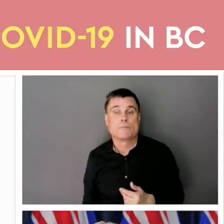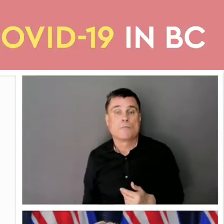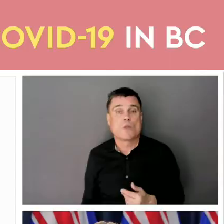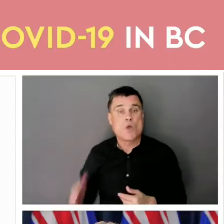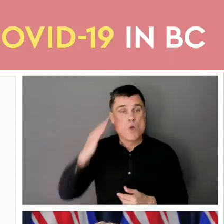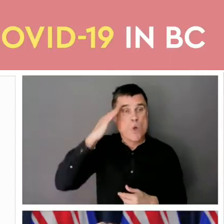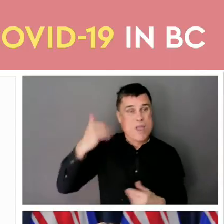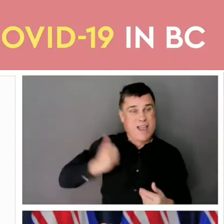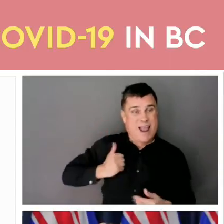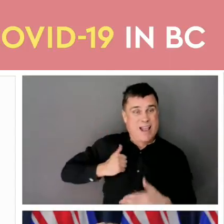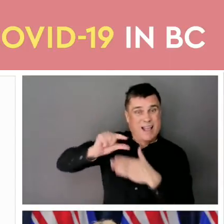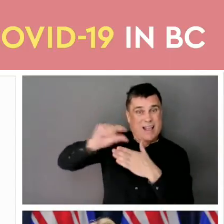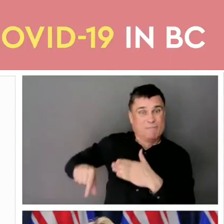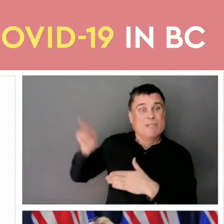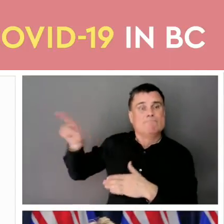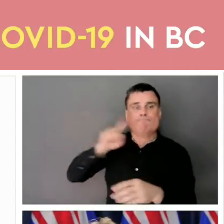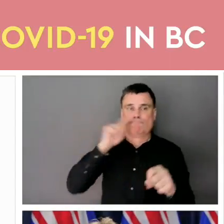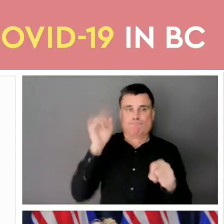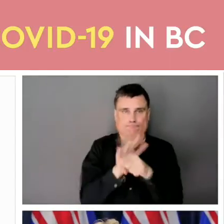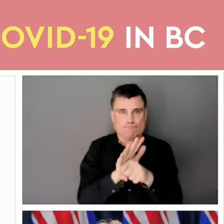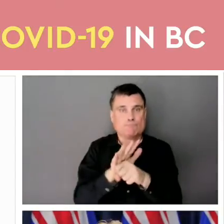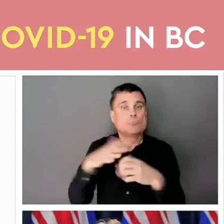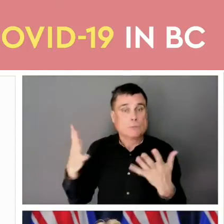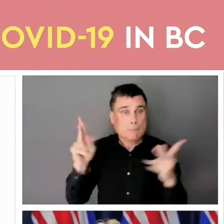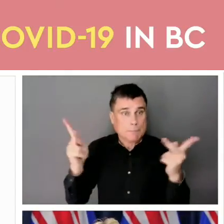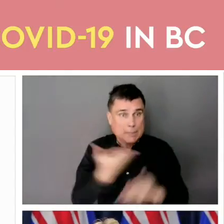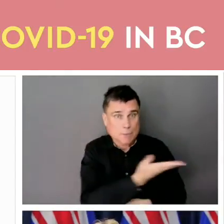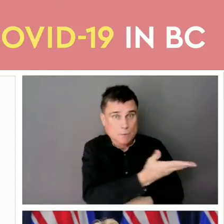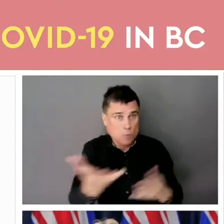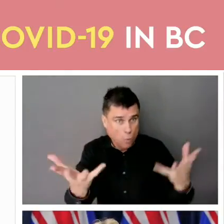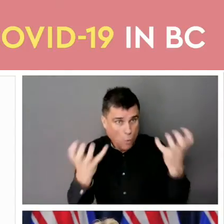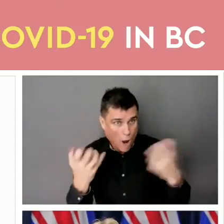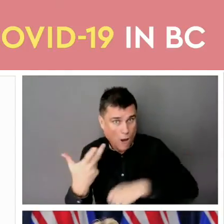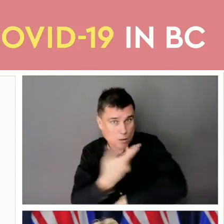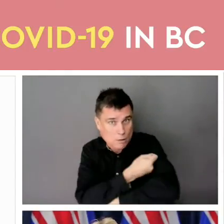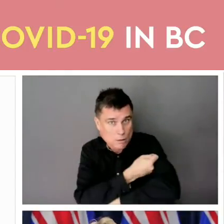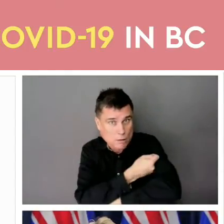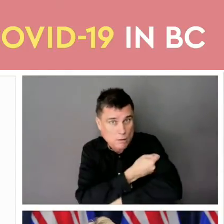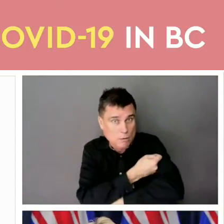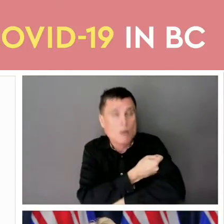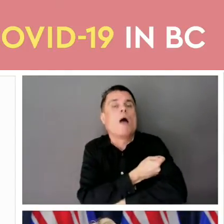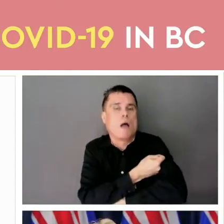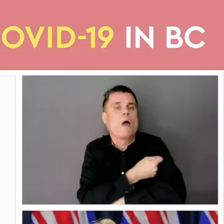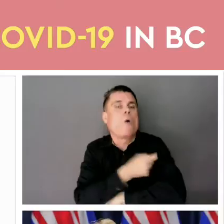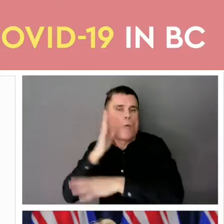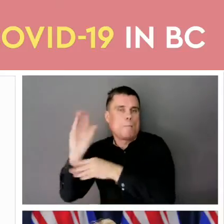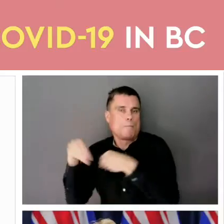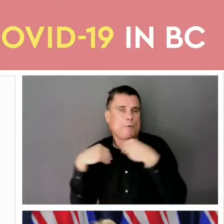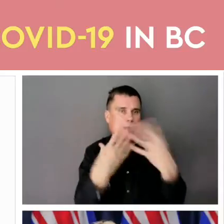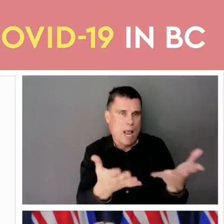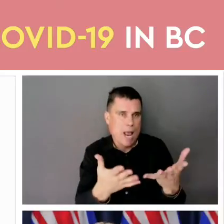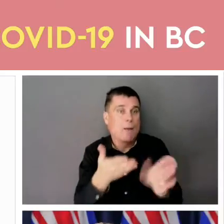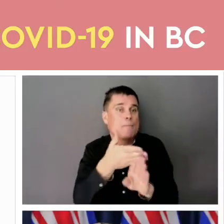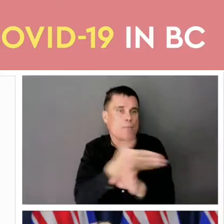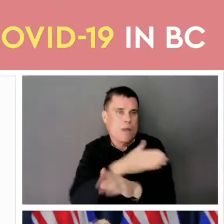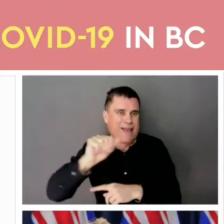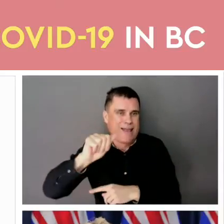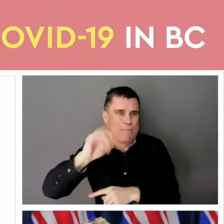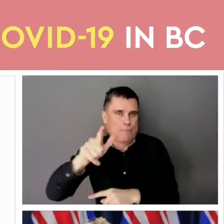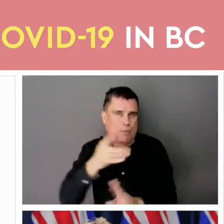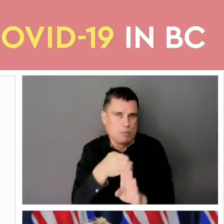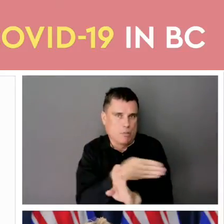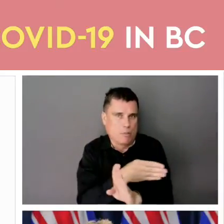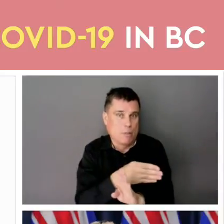of September. To date, we've done over 100,000 people in British Columbia, those who are most vulnerable to